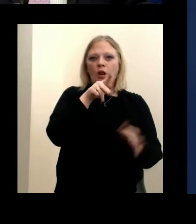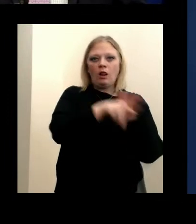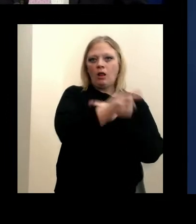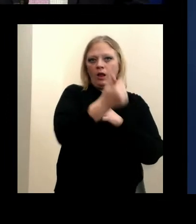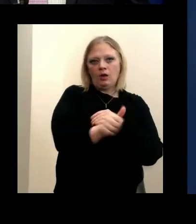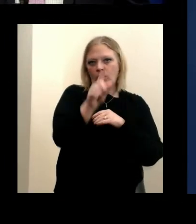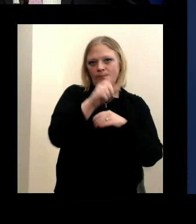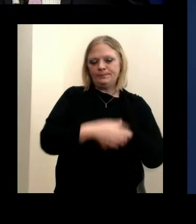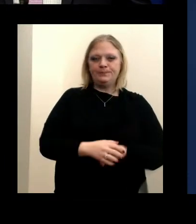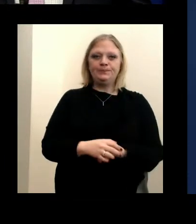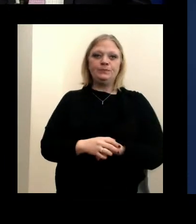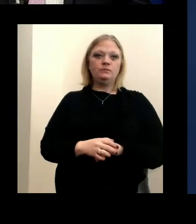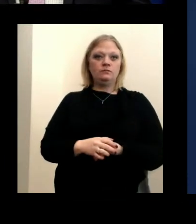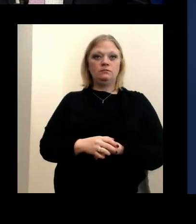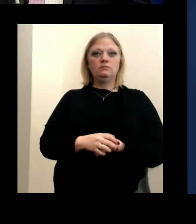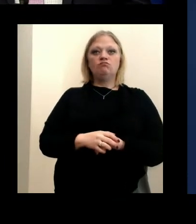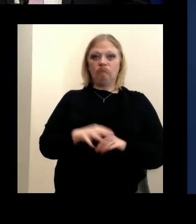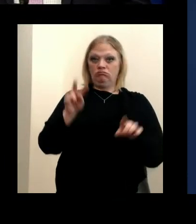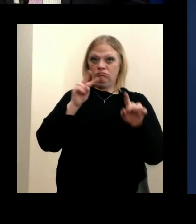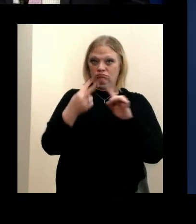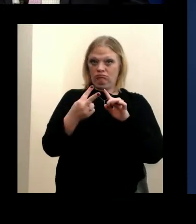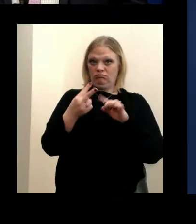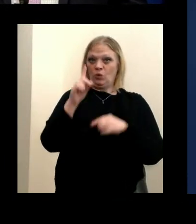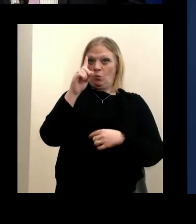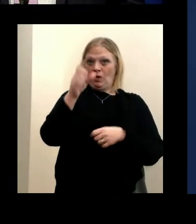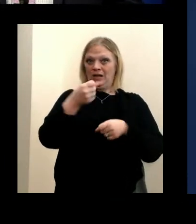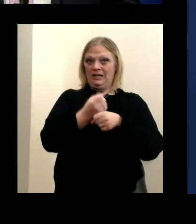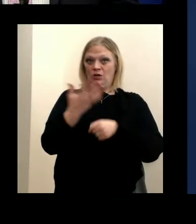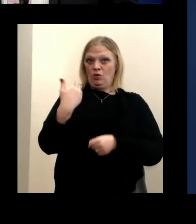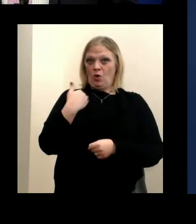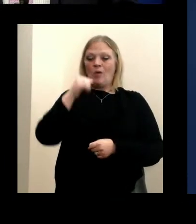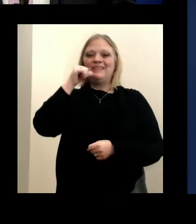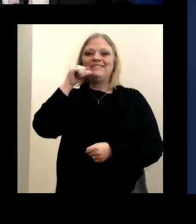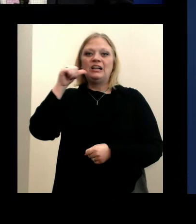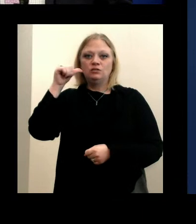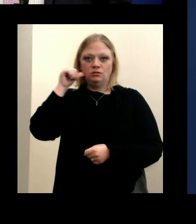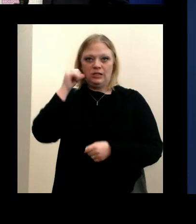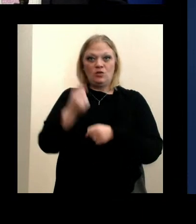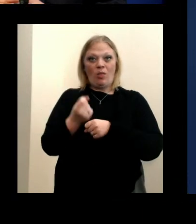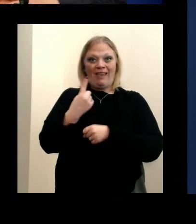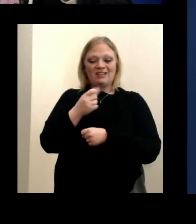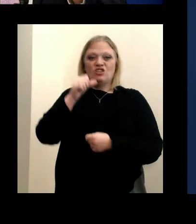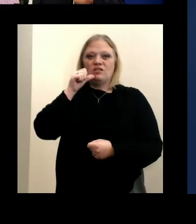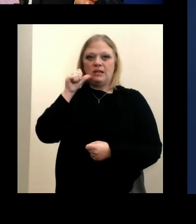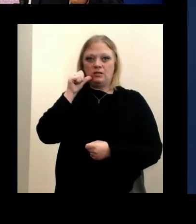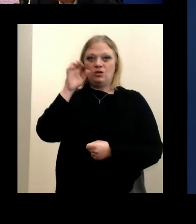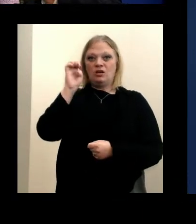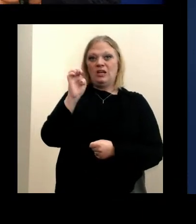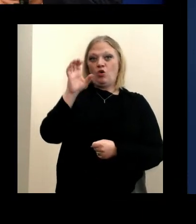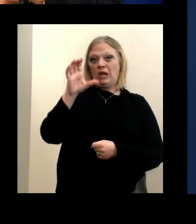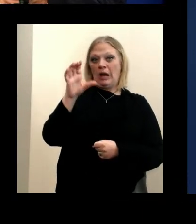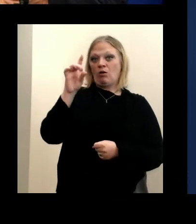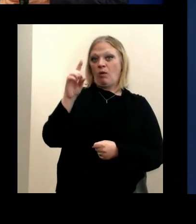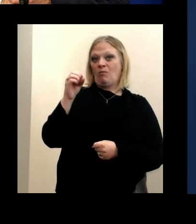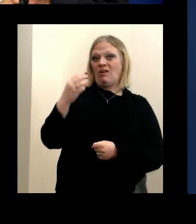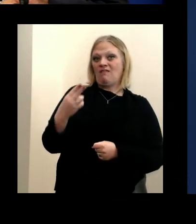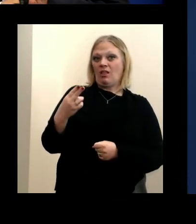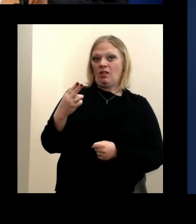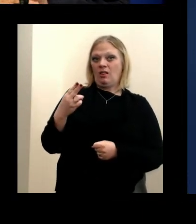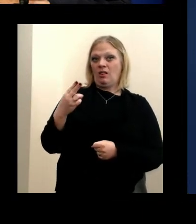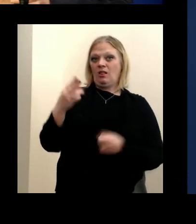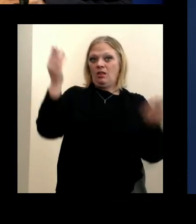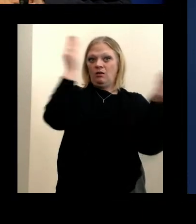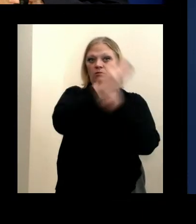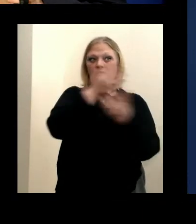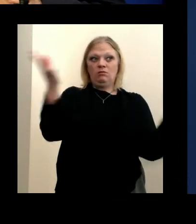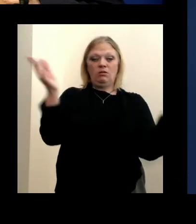little perspective, 1 year ago on yesterday, the Erie County Department of Health put out its first